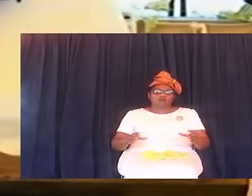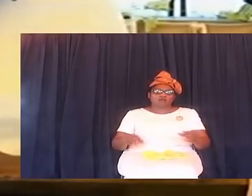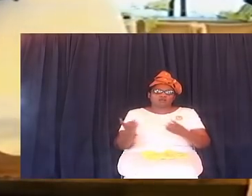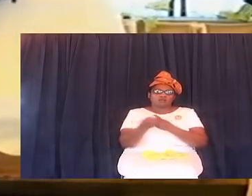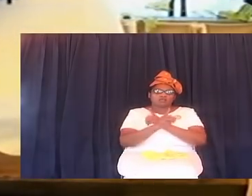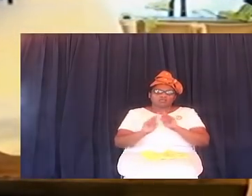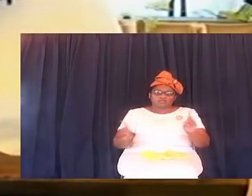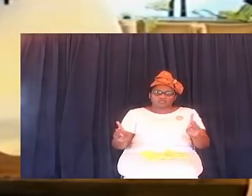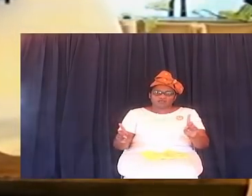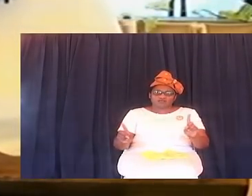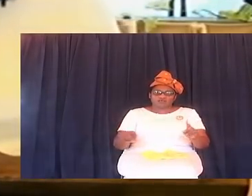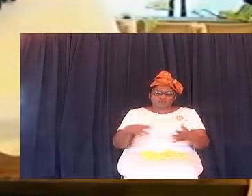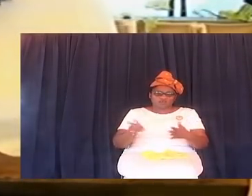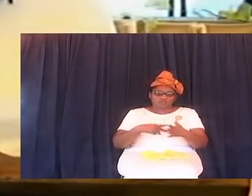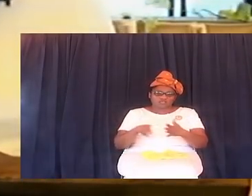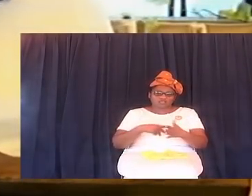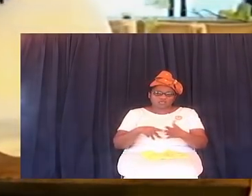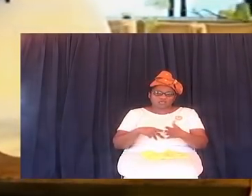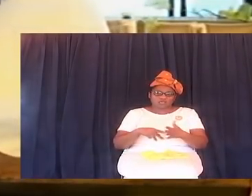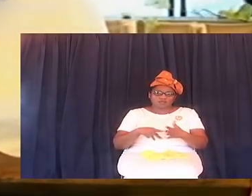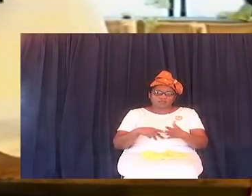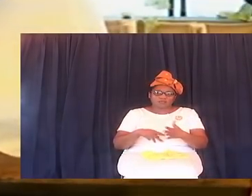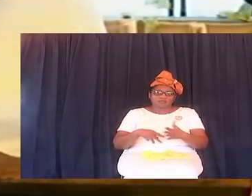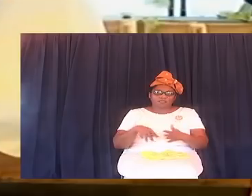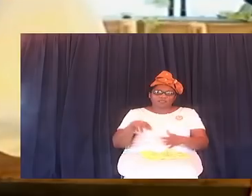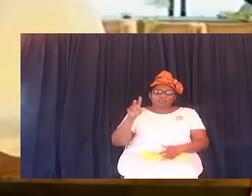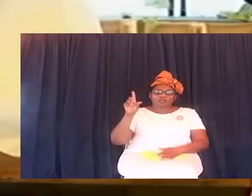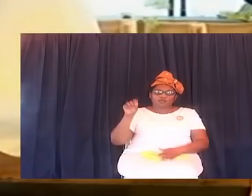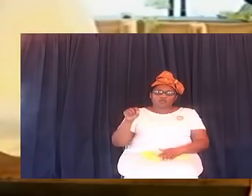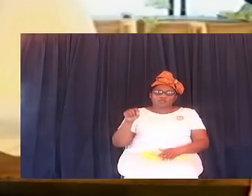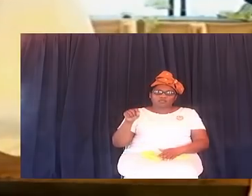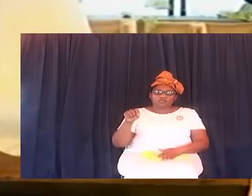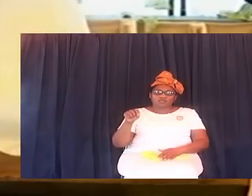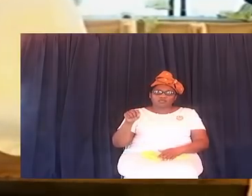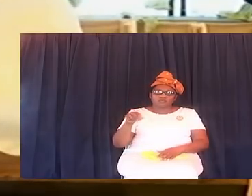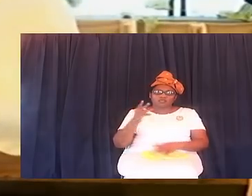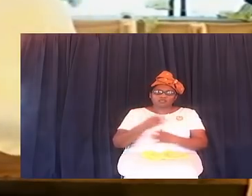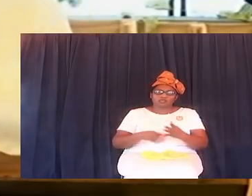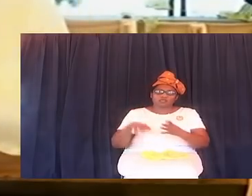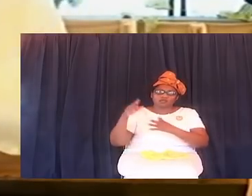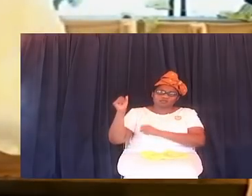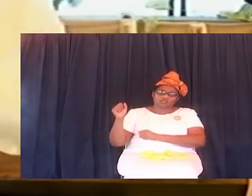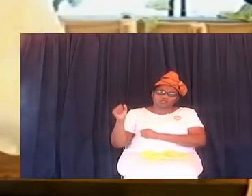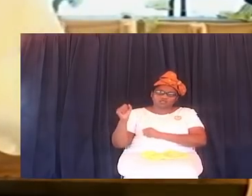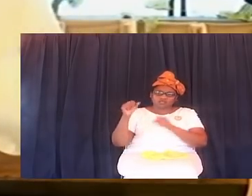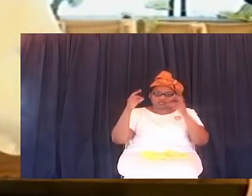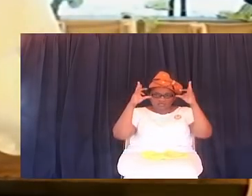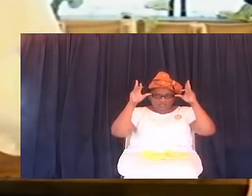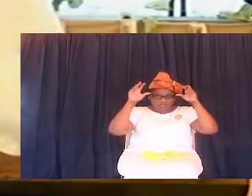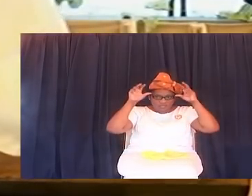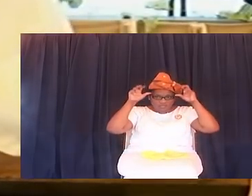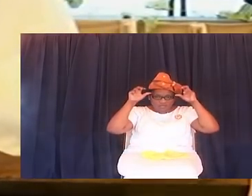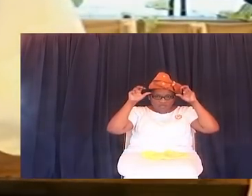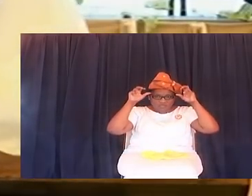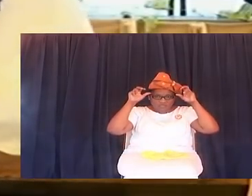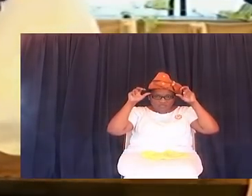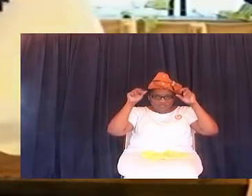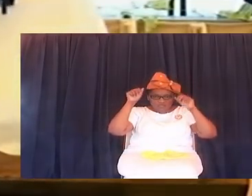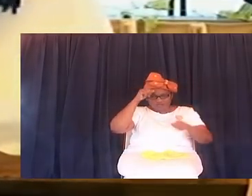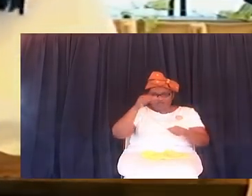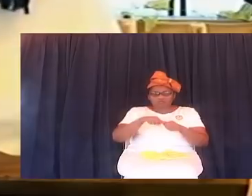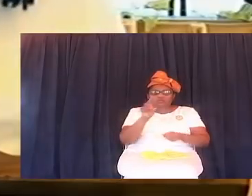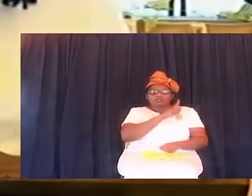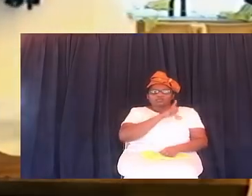20 verse 7, some trust in chariots, some in horses, but we will remember the name of the